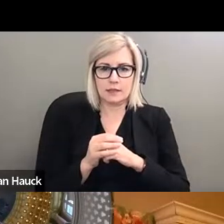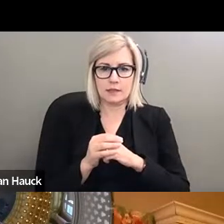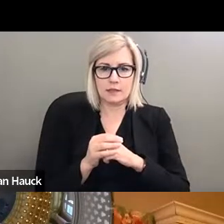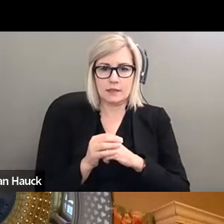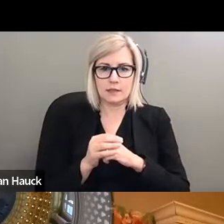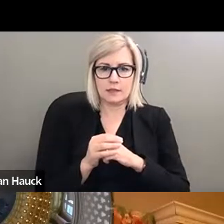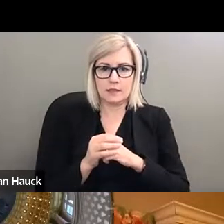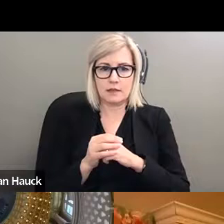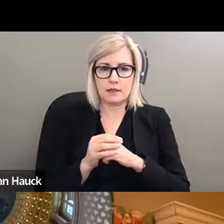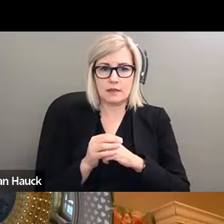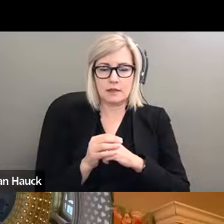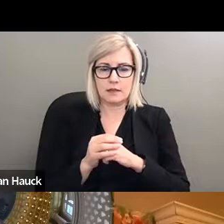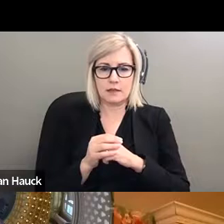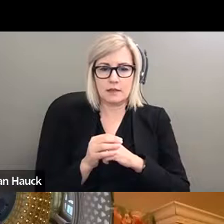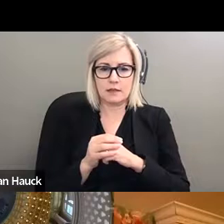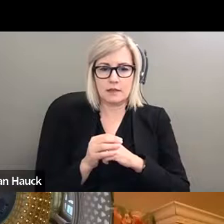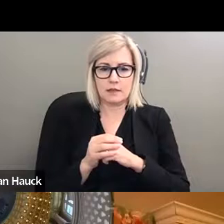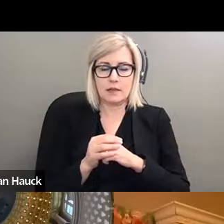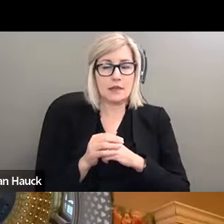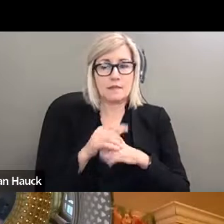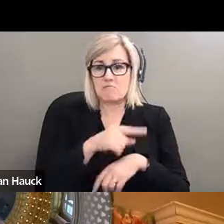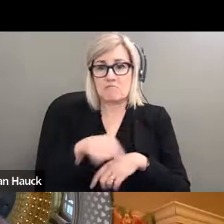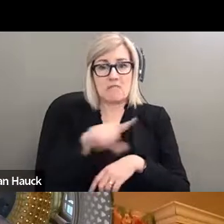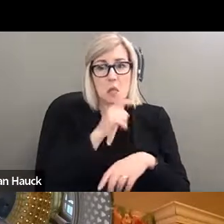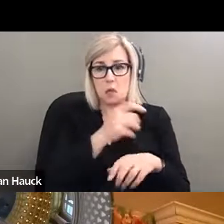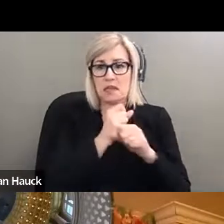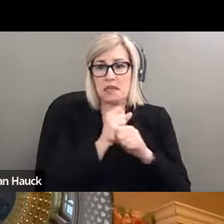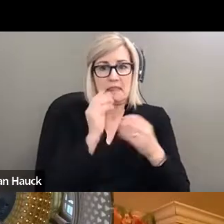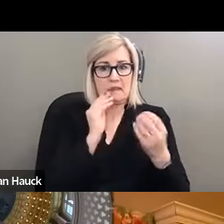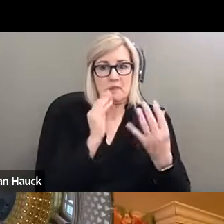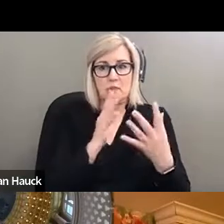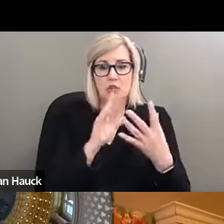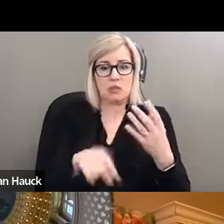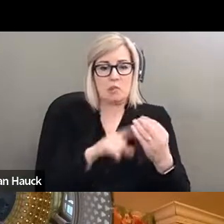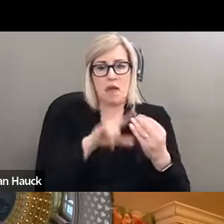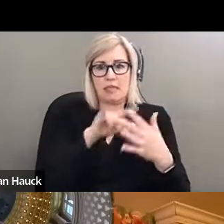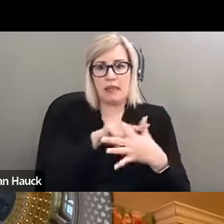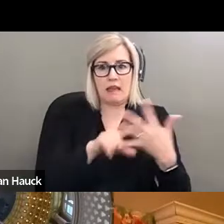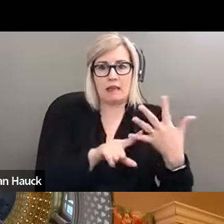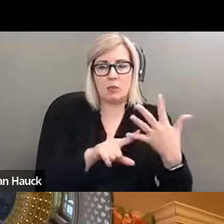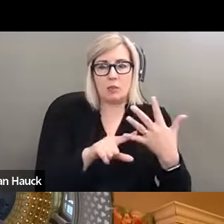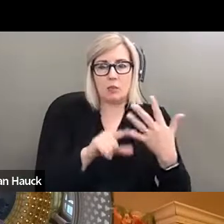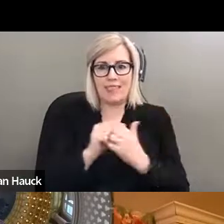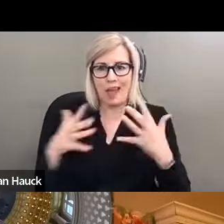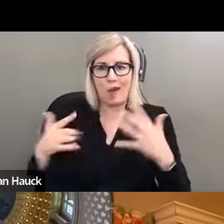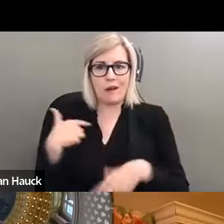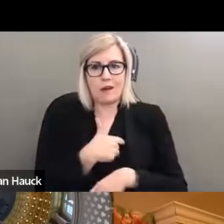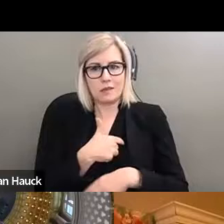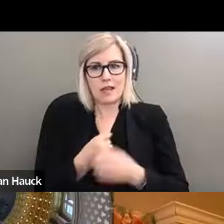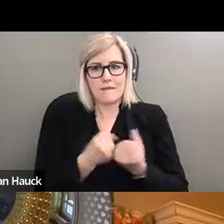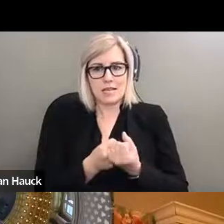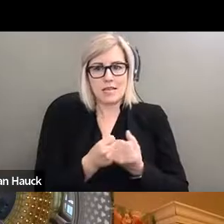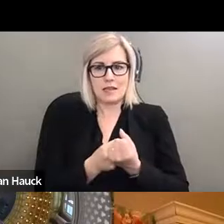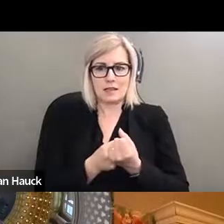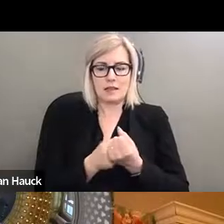the information about these bills if it wasn't for people like us advocating. So Yeah, just thank as